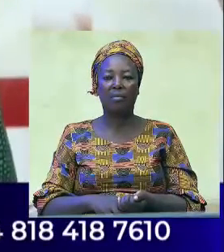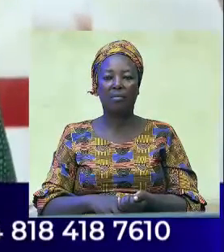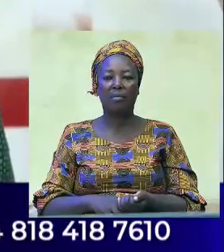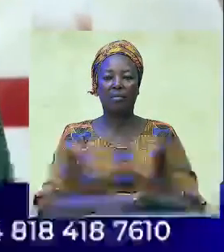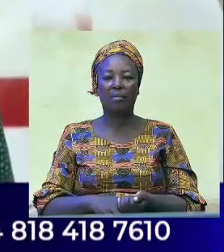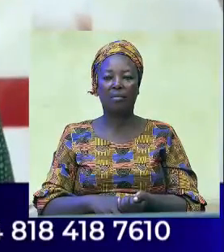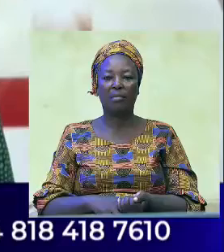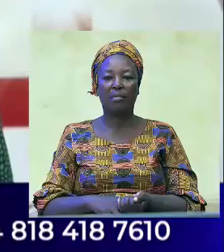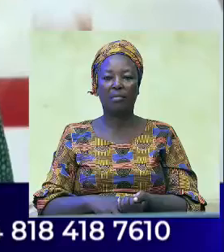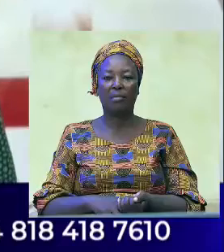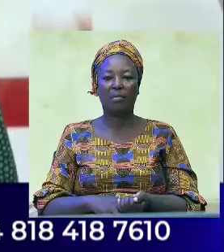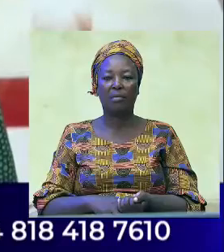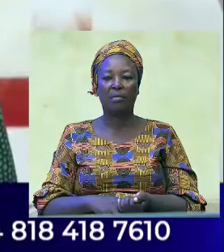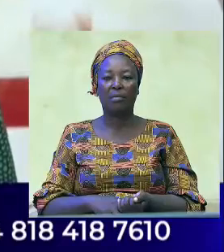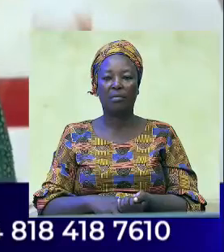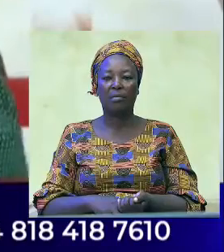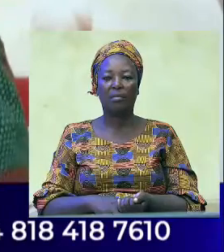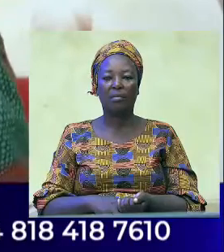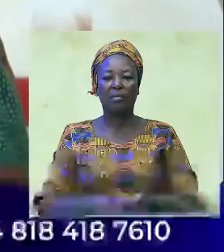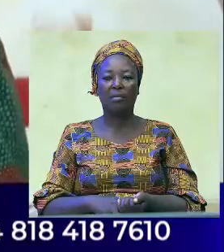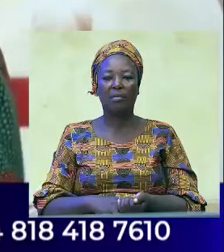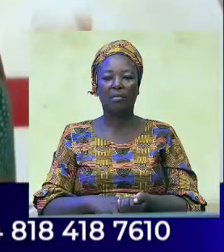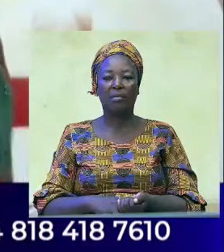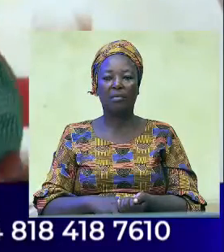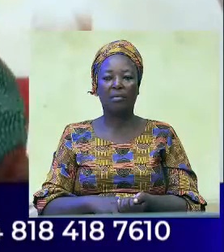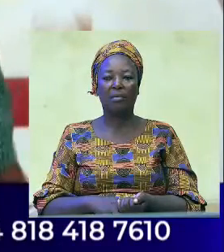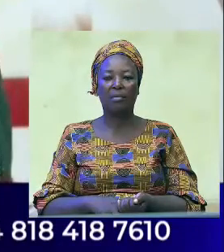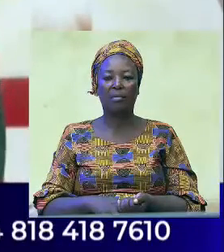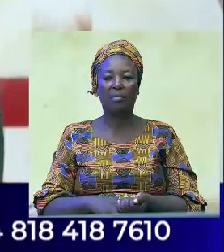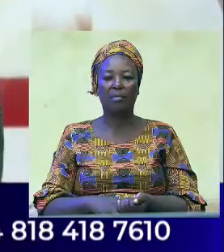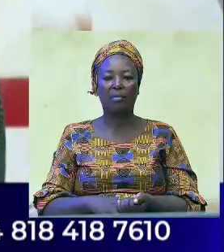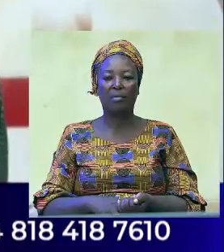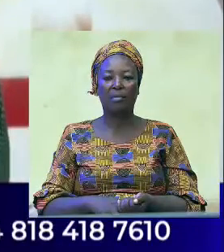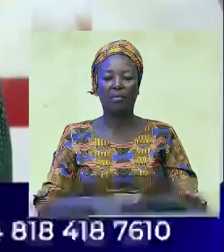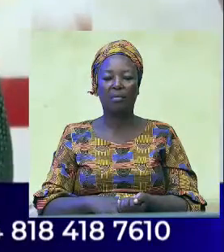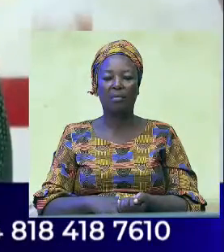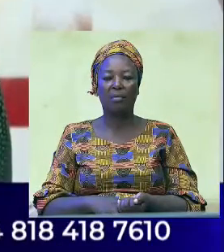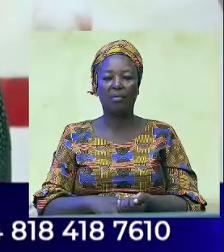How long has the problem been there? Chineke.